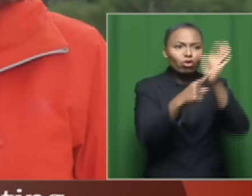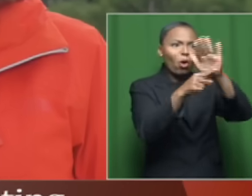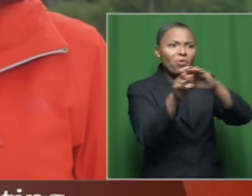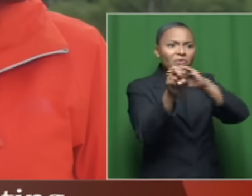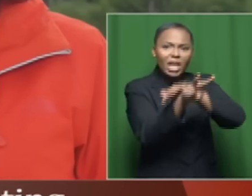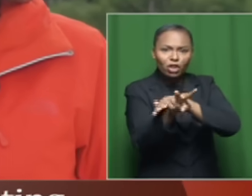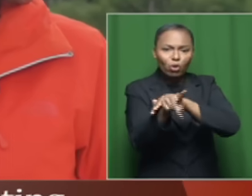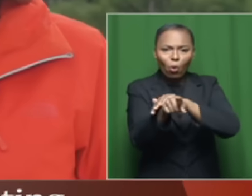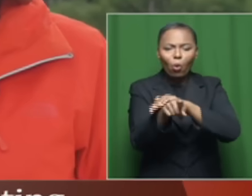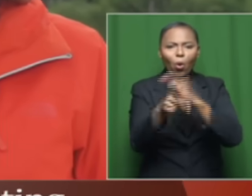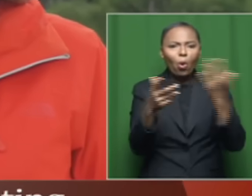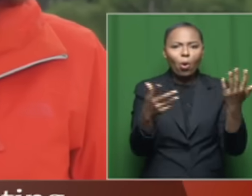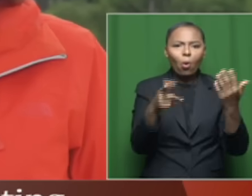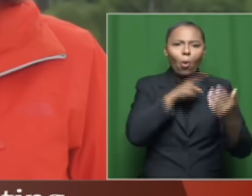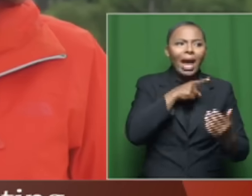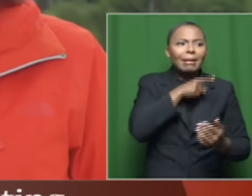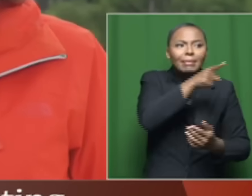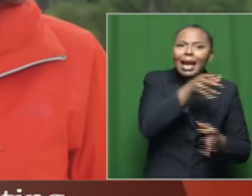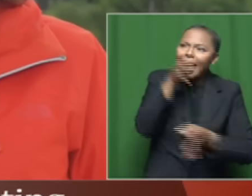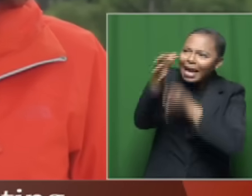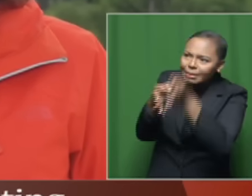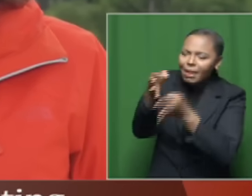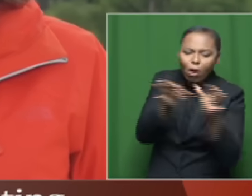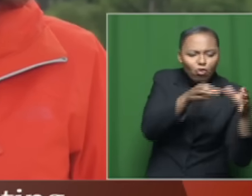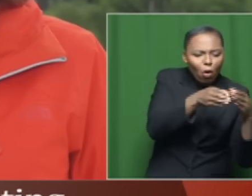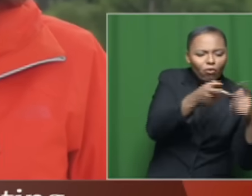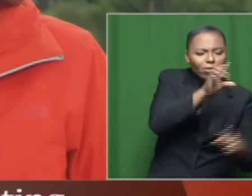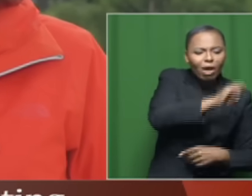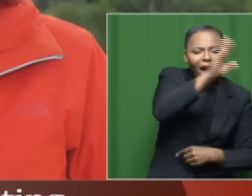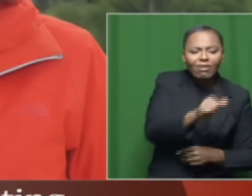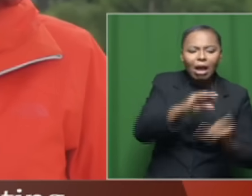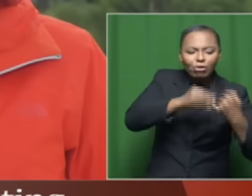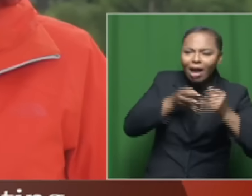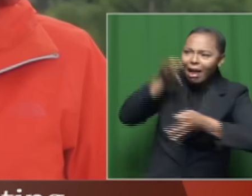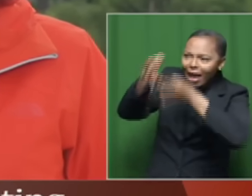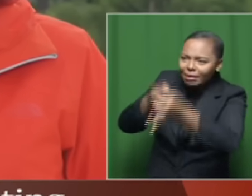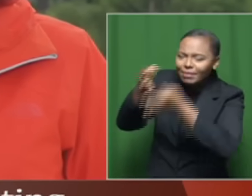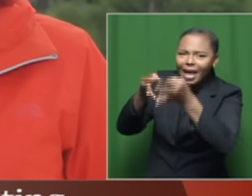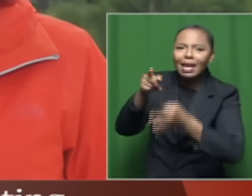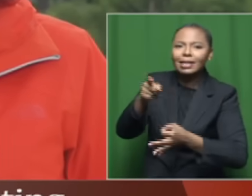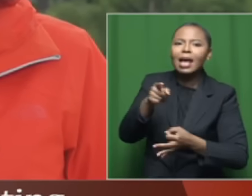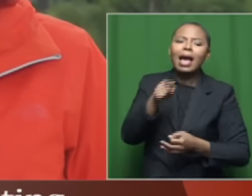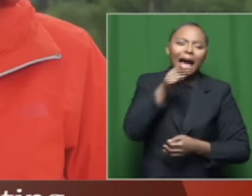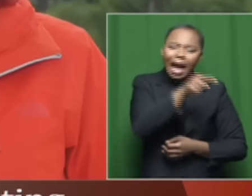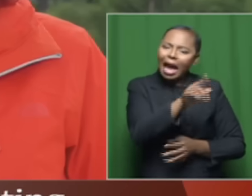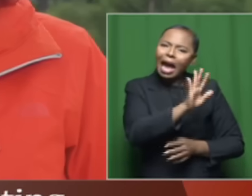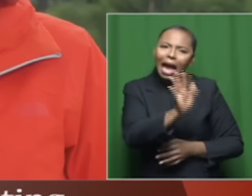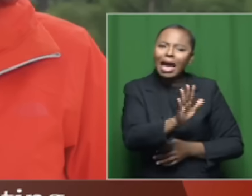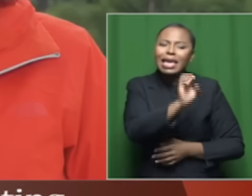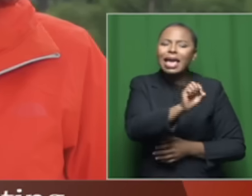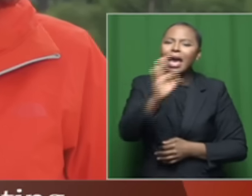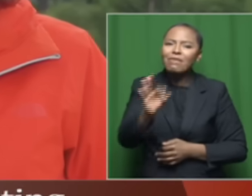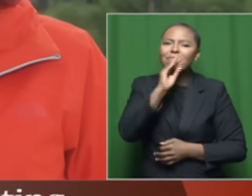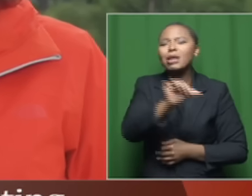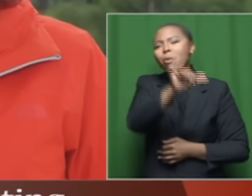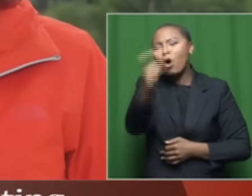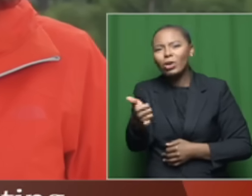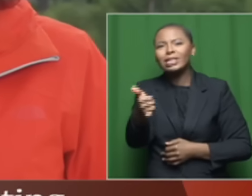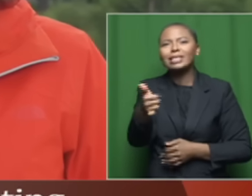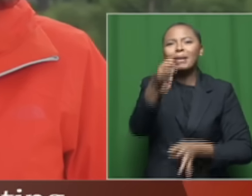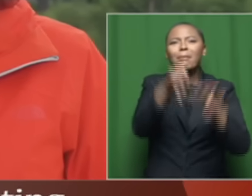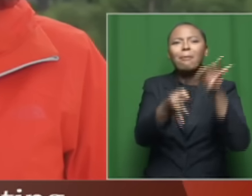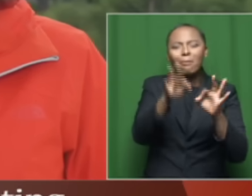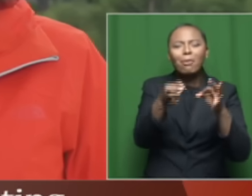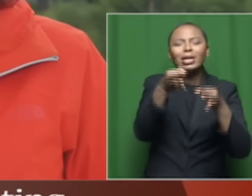being told that this is, this is basically an opposition party, a leader of an opposition party, but he's made